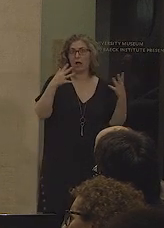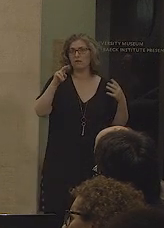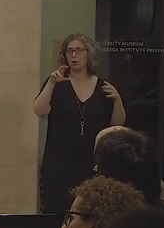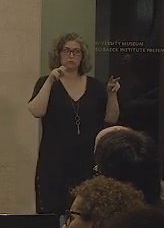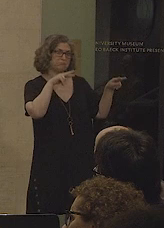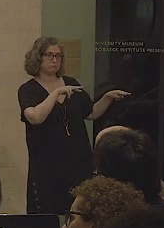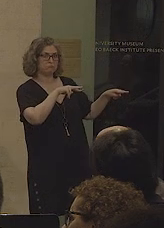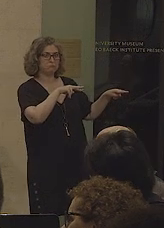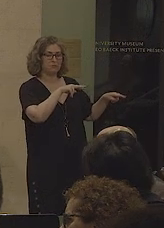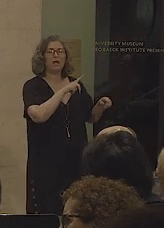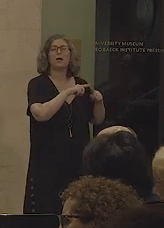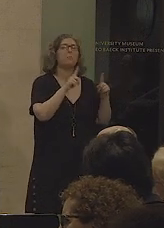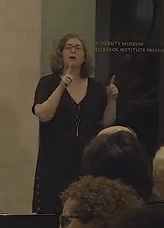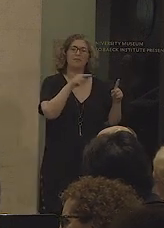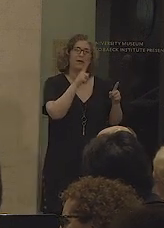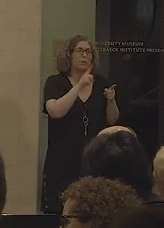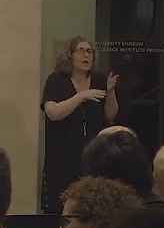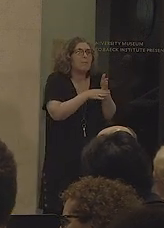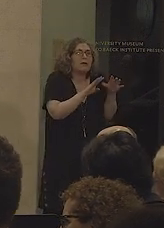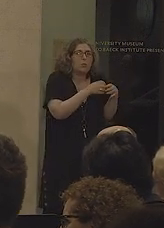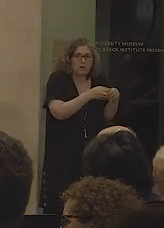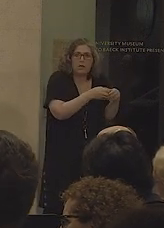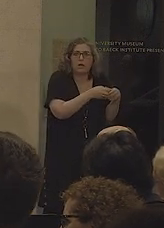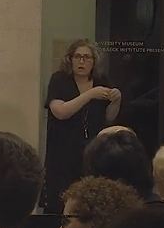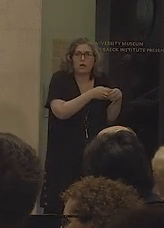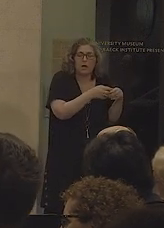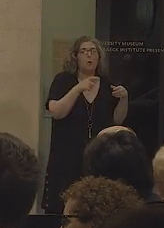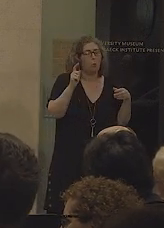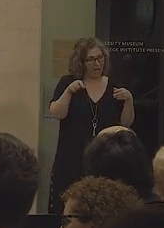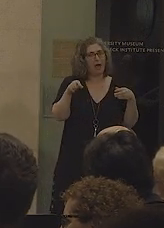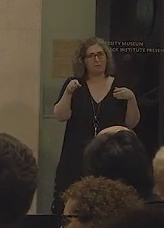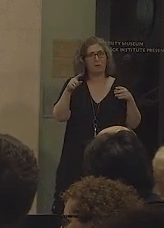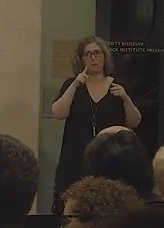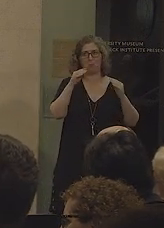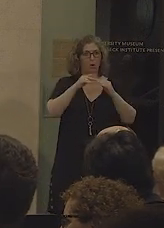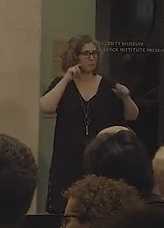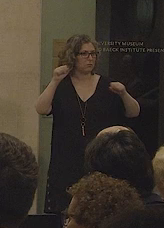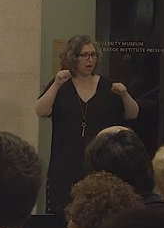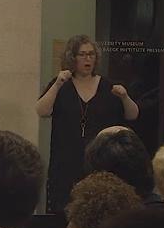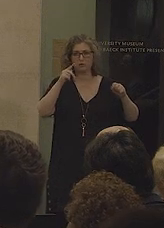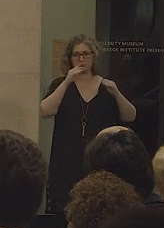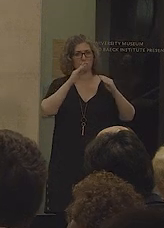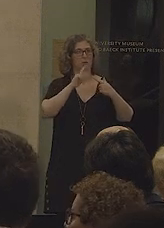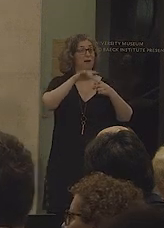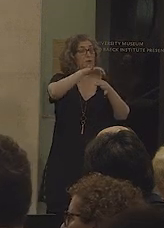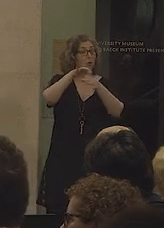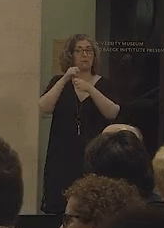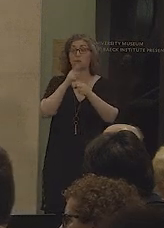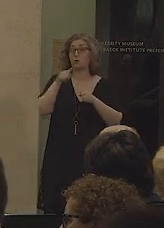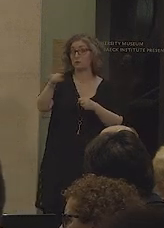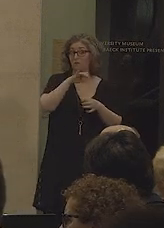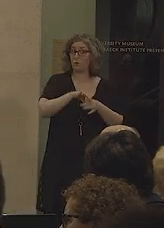attention, but they're a minority, and we need to get more vocal. And we need to talk about voting, and we need to make sure we vote.